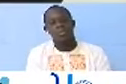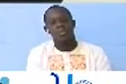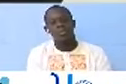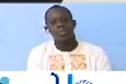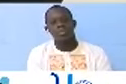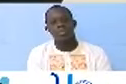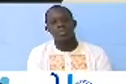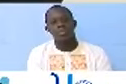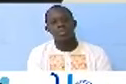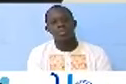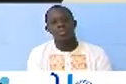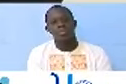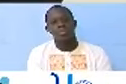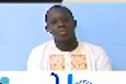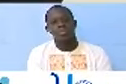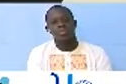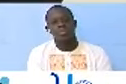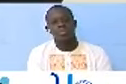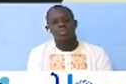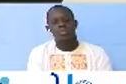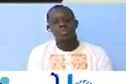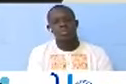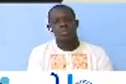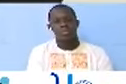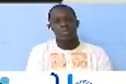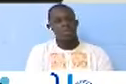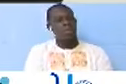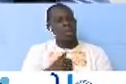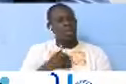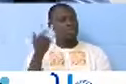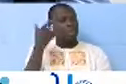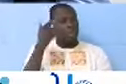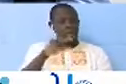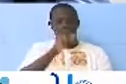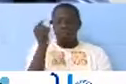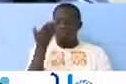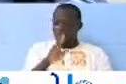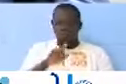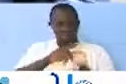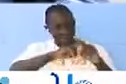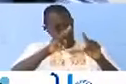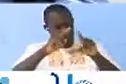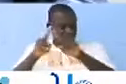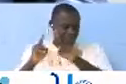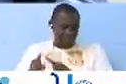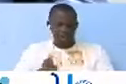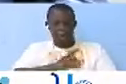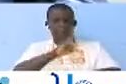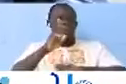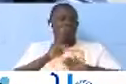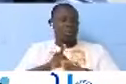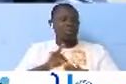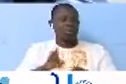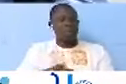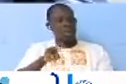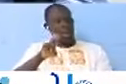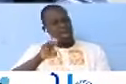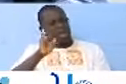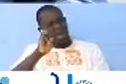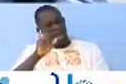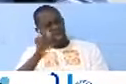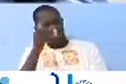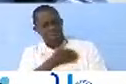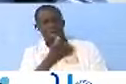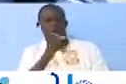for. No, Karobel. I heard their names from all corners. Of the NIA, you mean? NIA